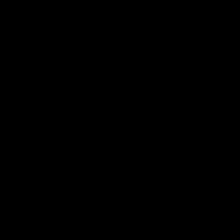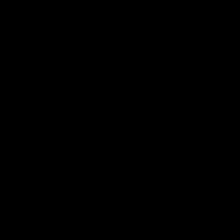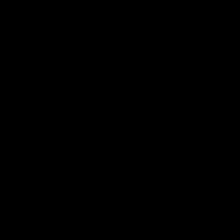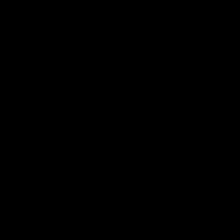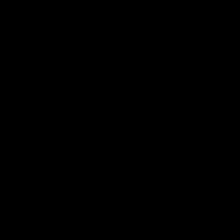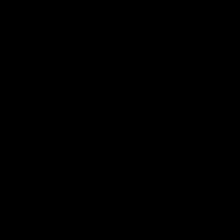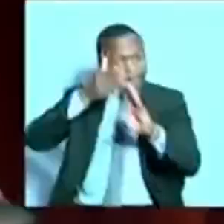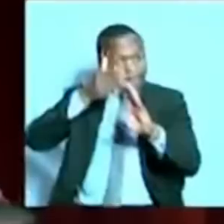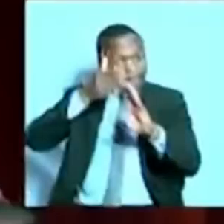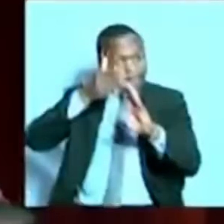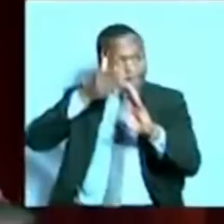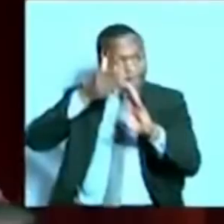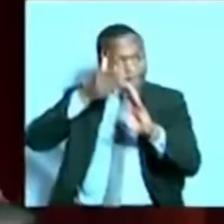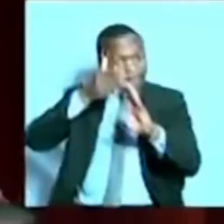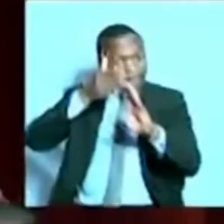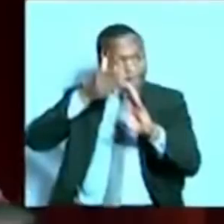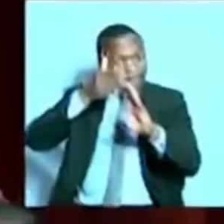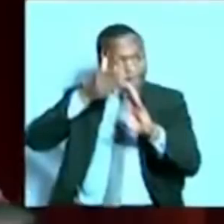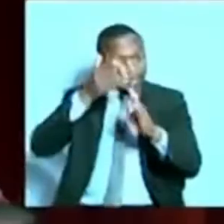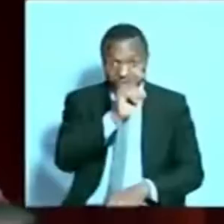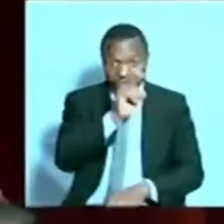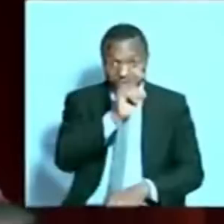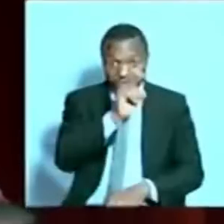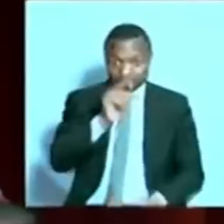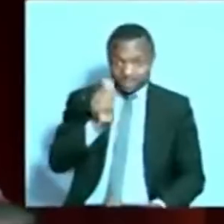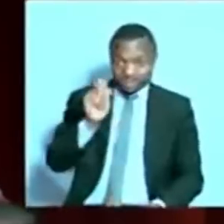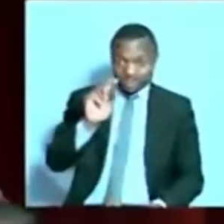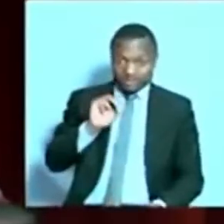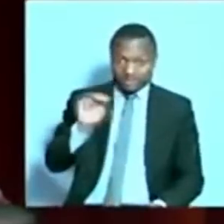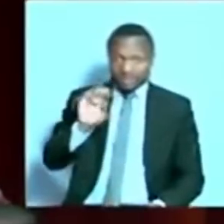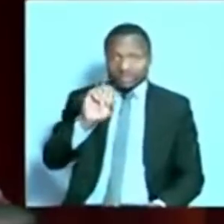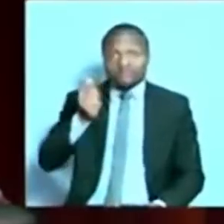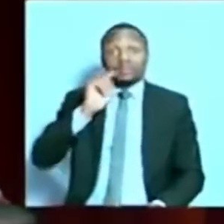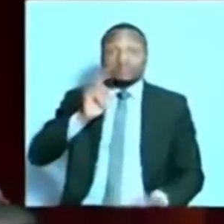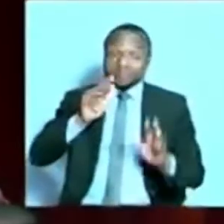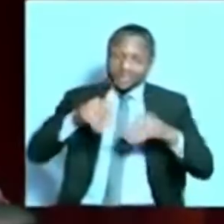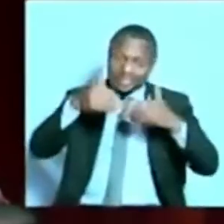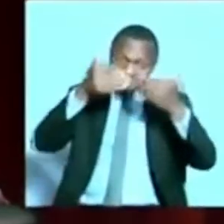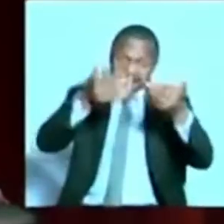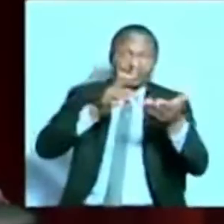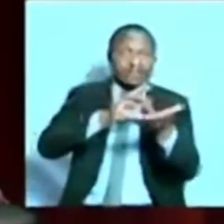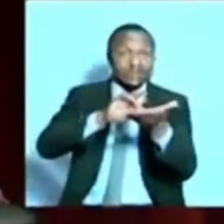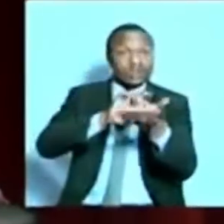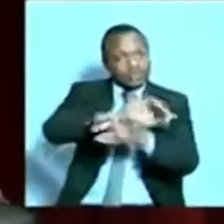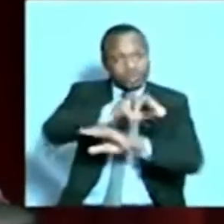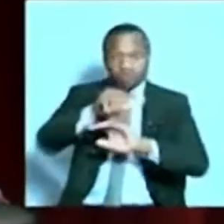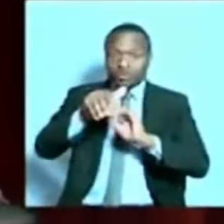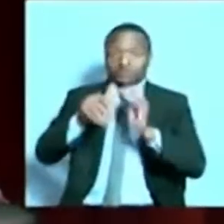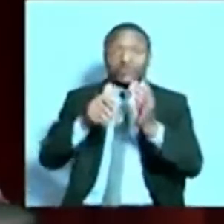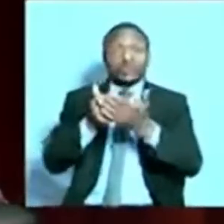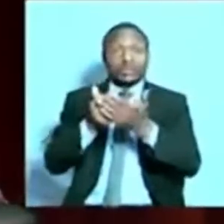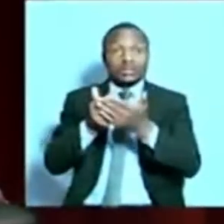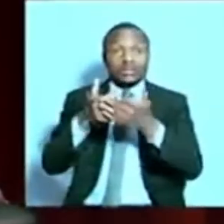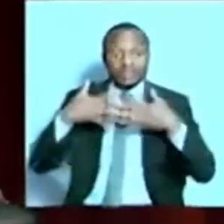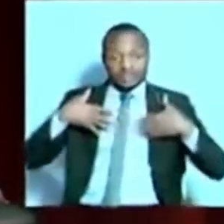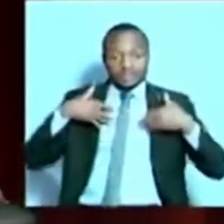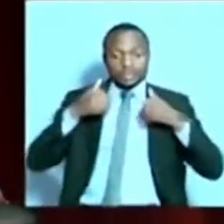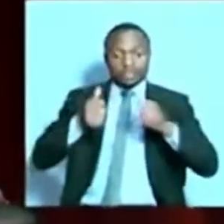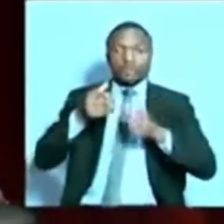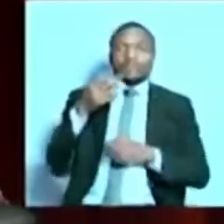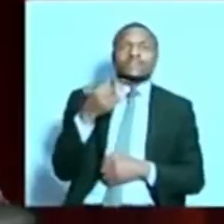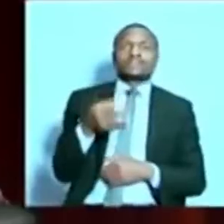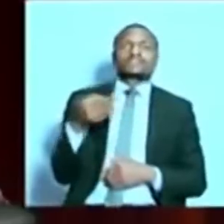Again, Madam Speaker, ZAMSA is supposed to provide medicines to all health